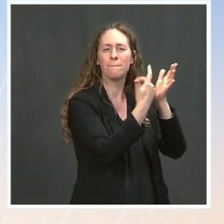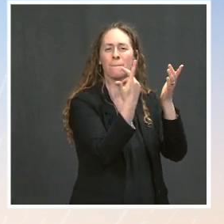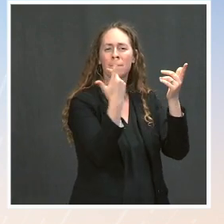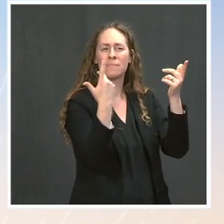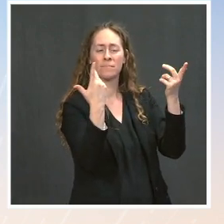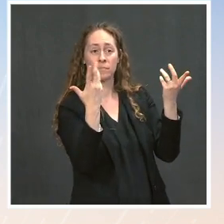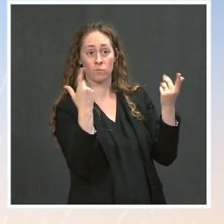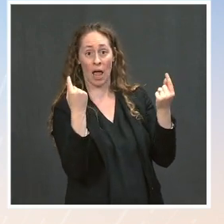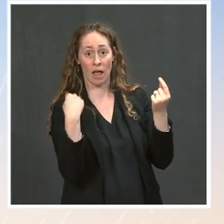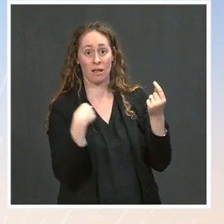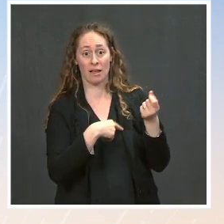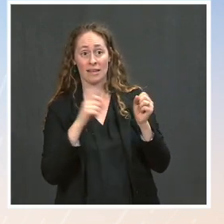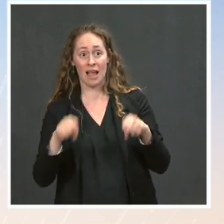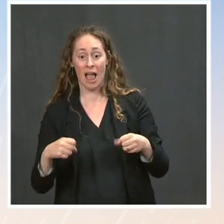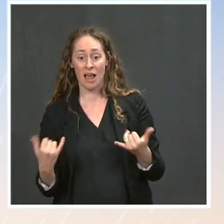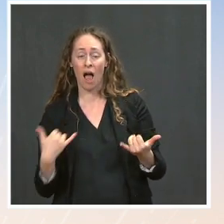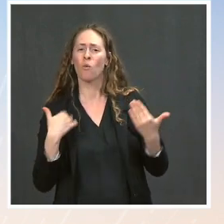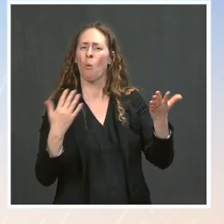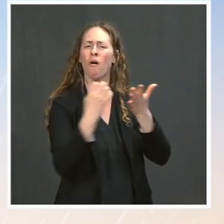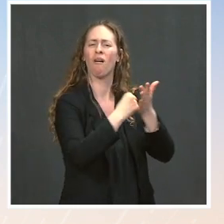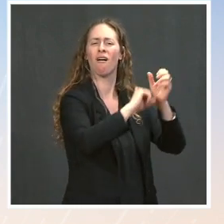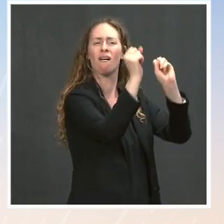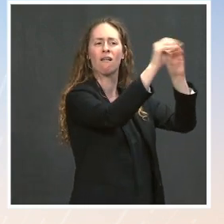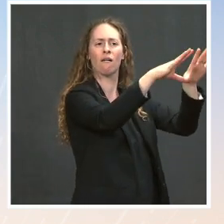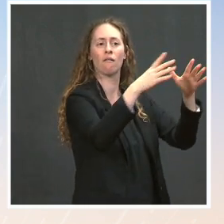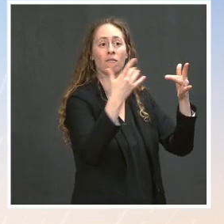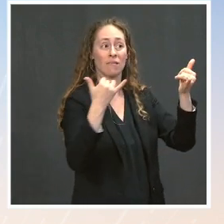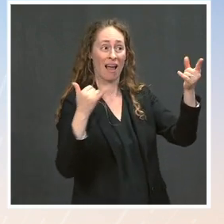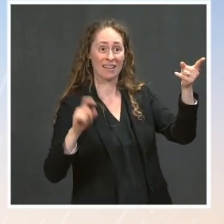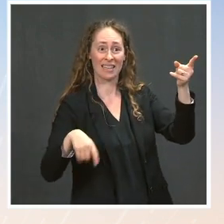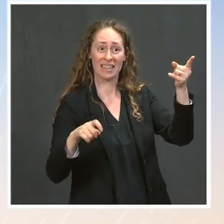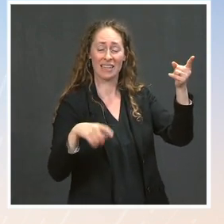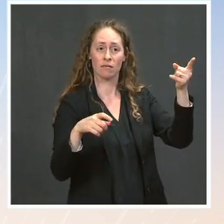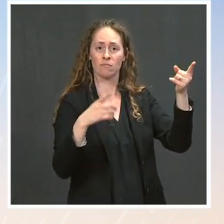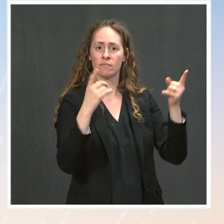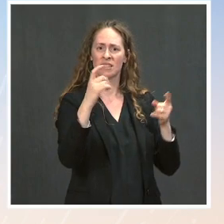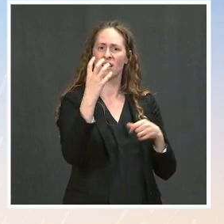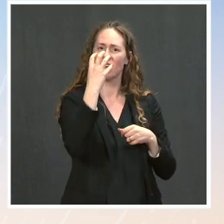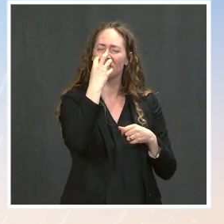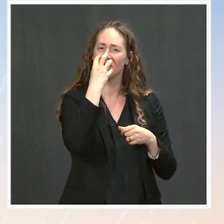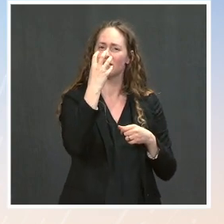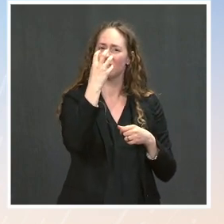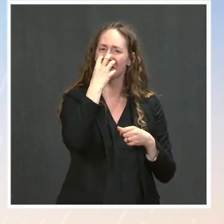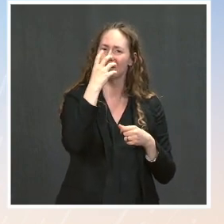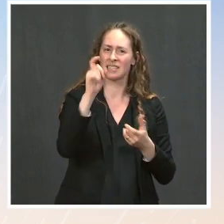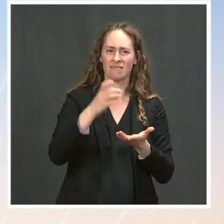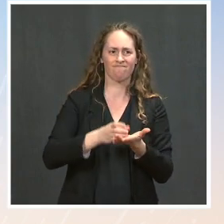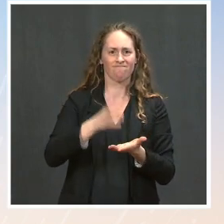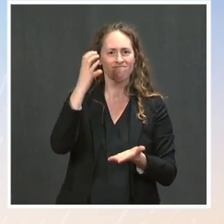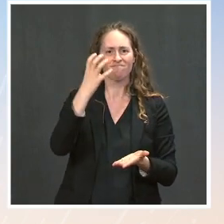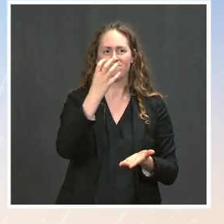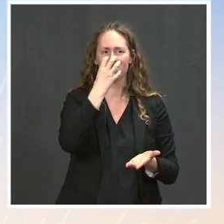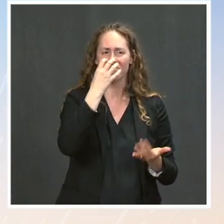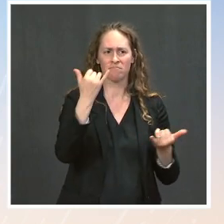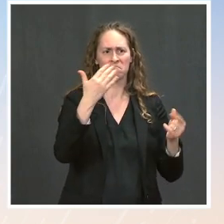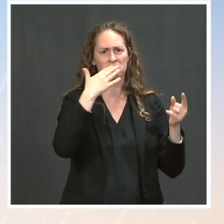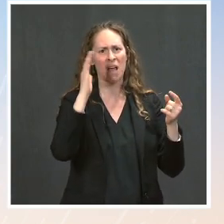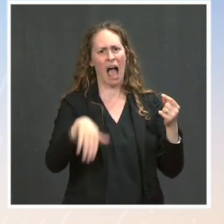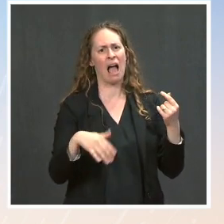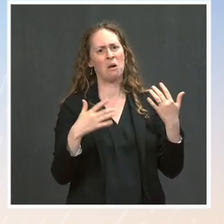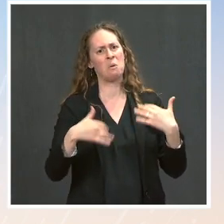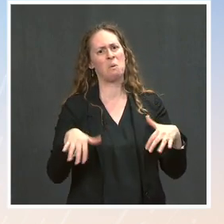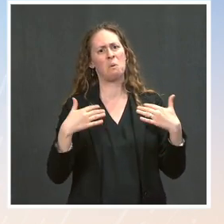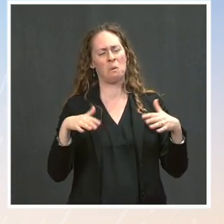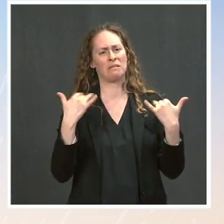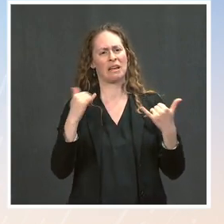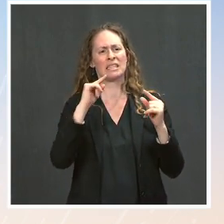now. A lot of what they need at this moment is oxygen. That is what they will tell you. I know reporters, all